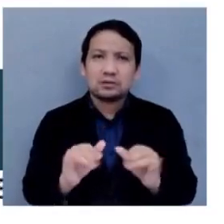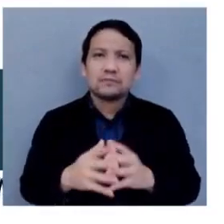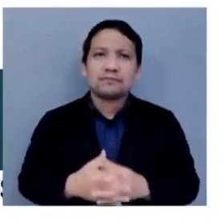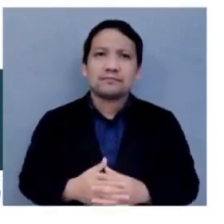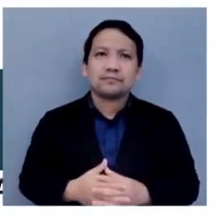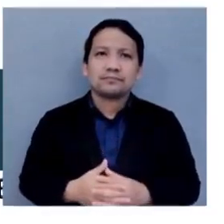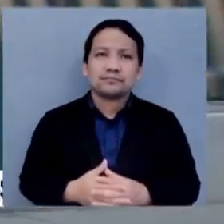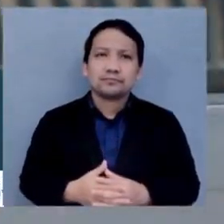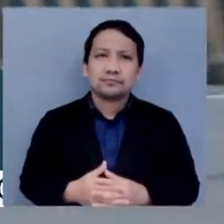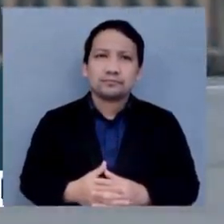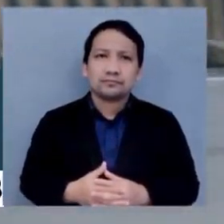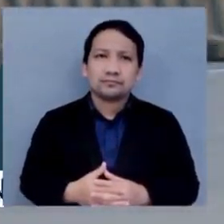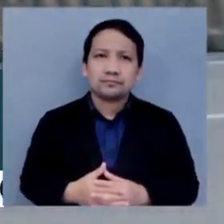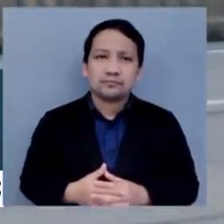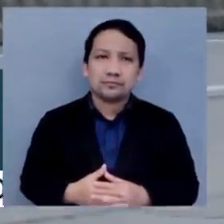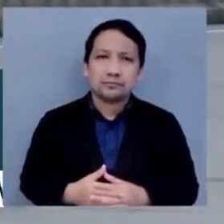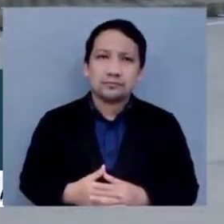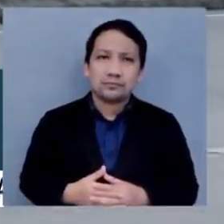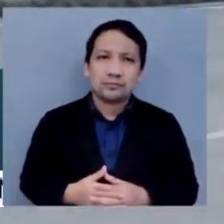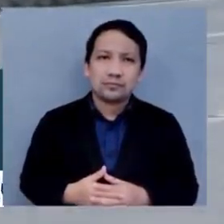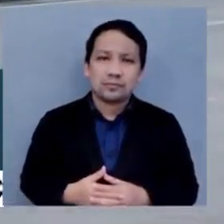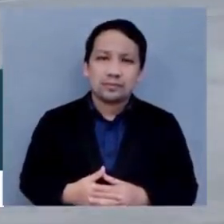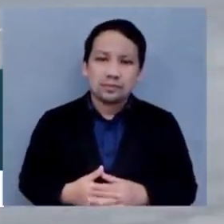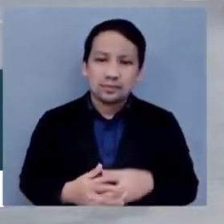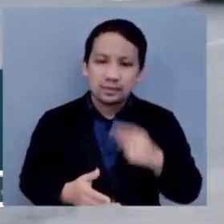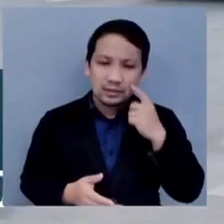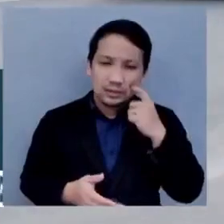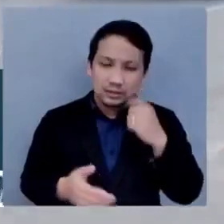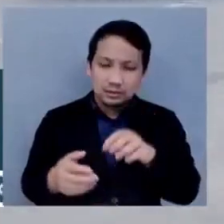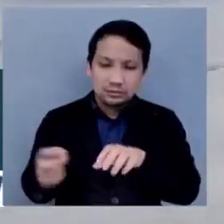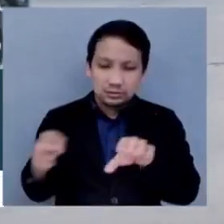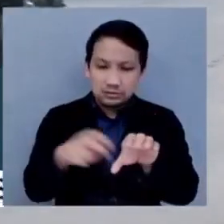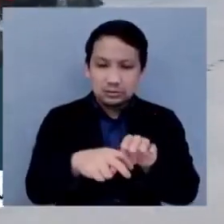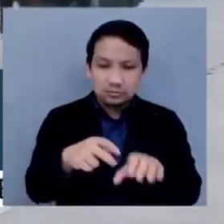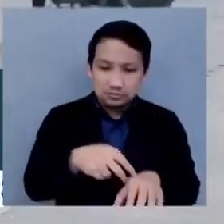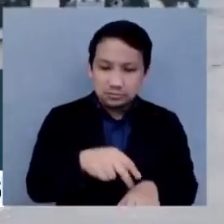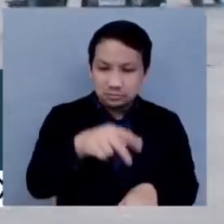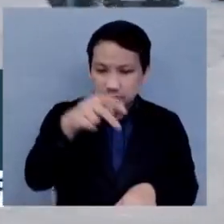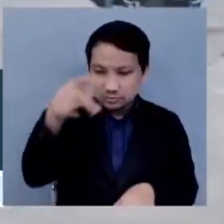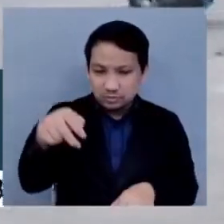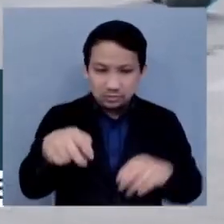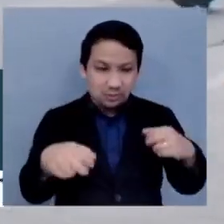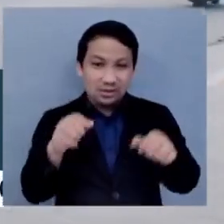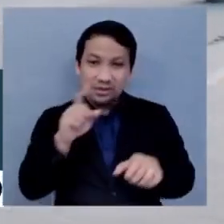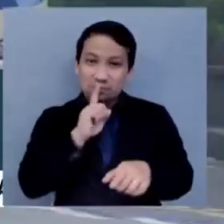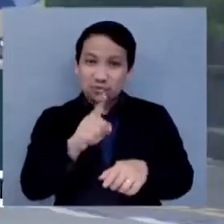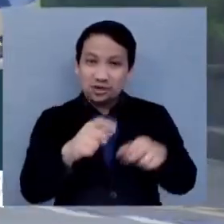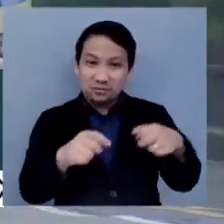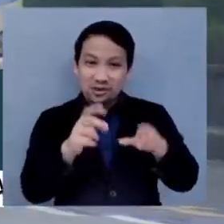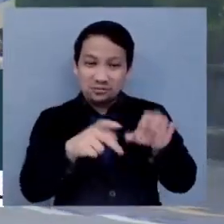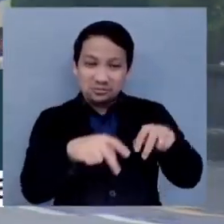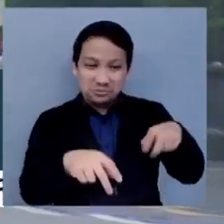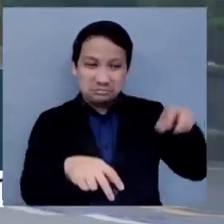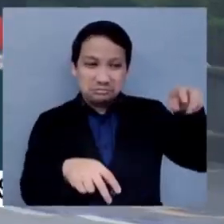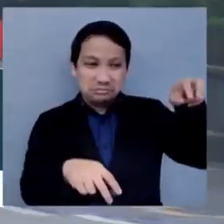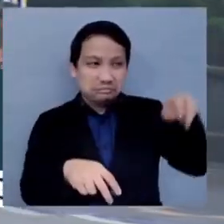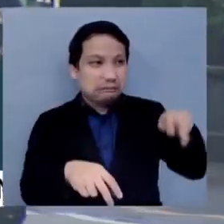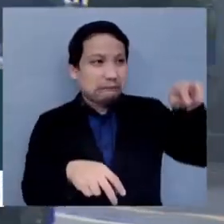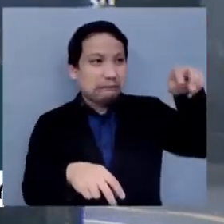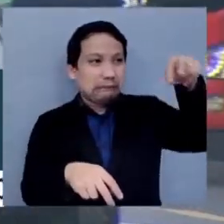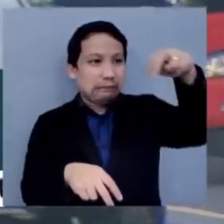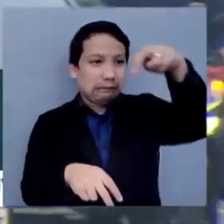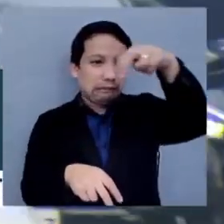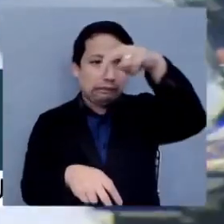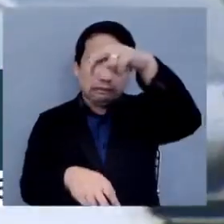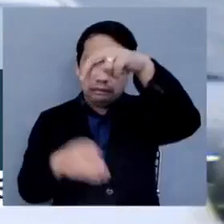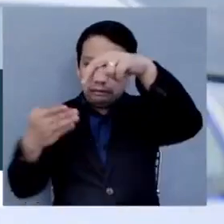right, Carmina, because currently the passengers need to go through the walkways, the footbridges. It will take like minutes to reach